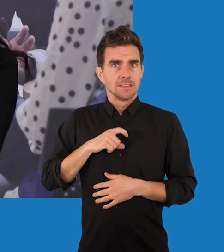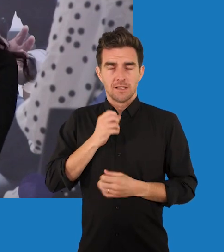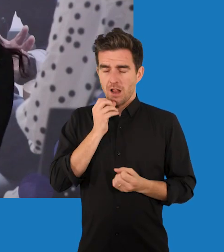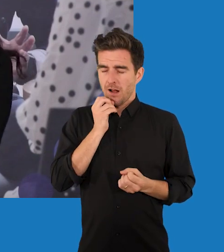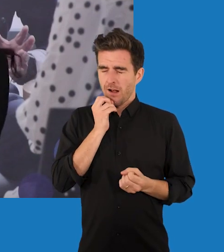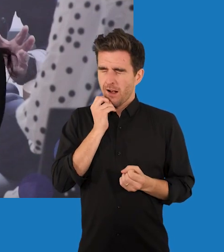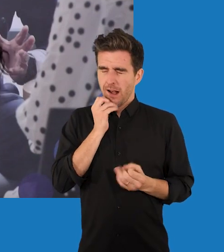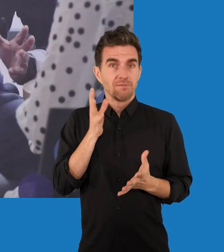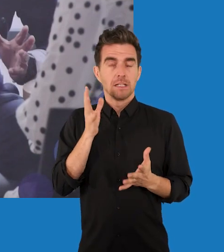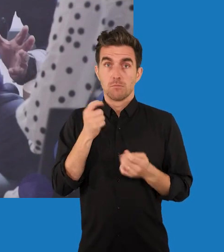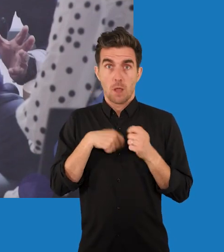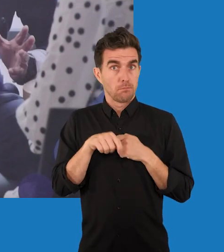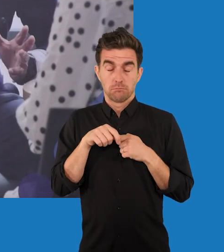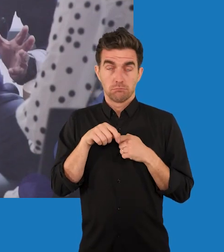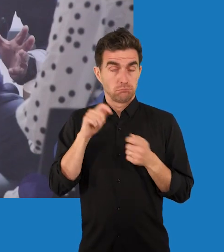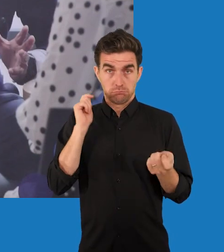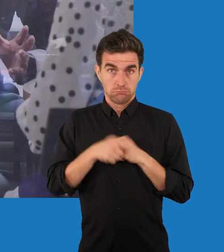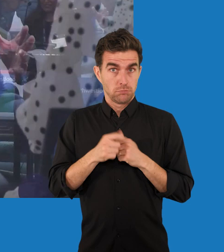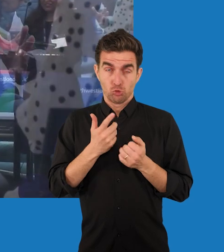increased confidence has